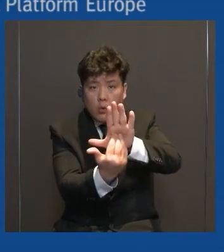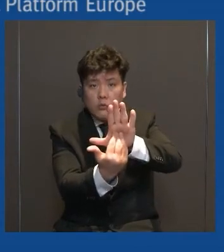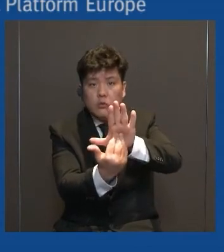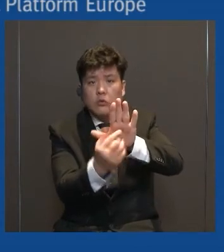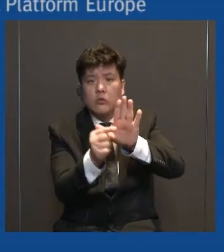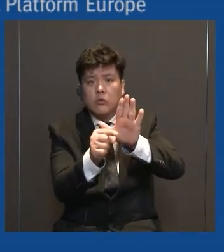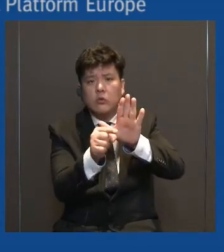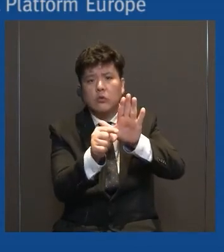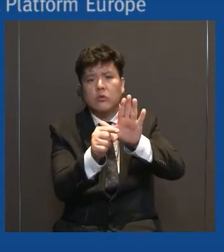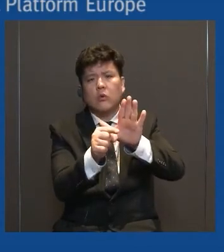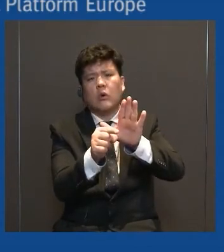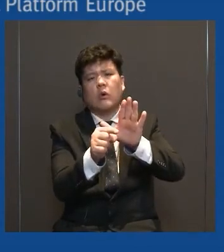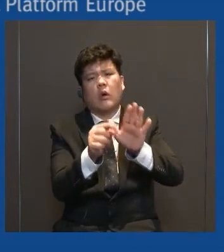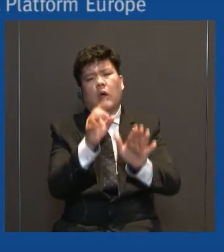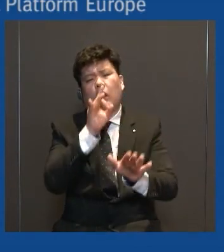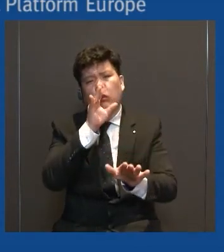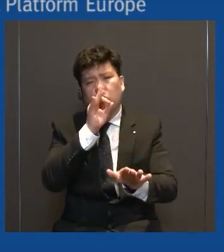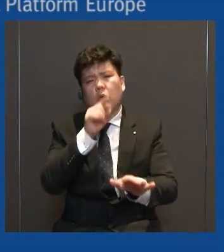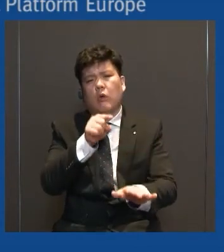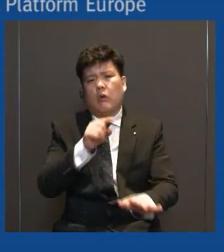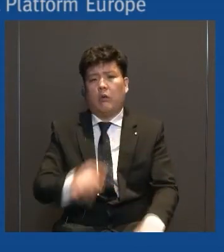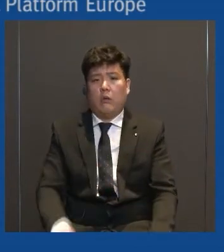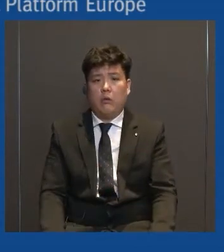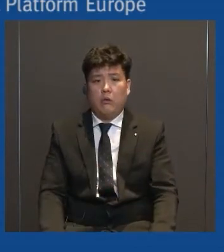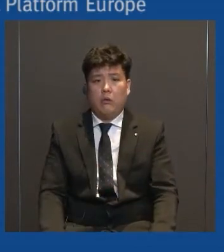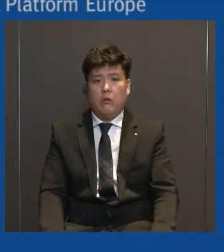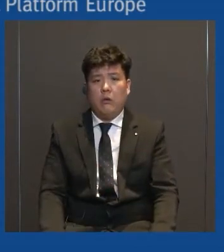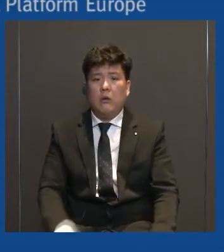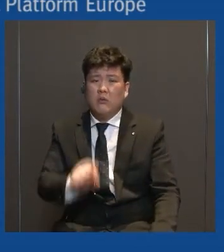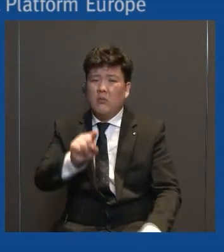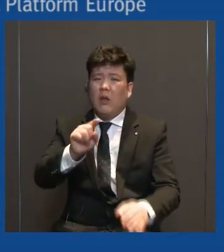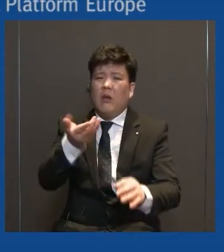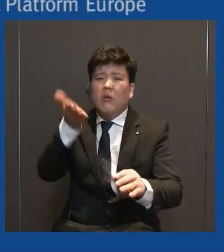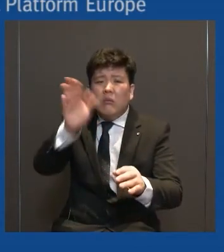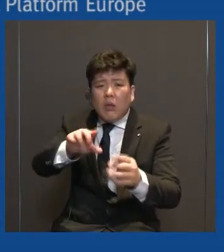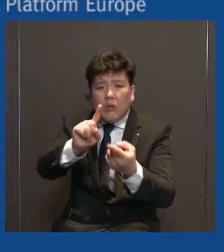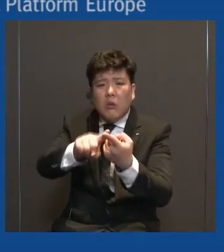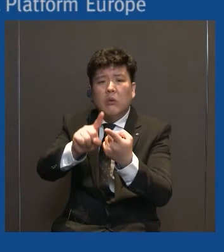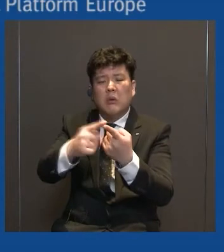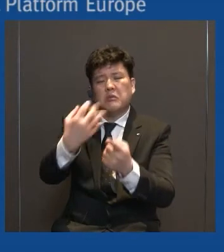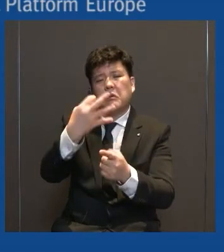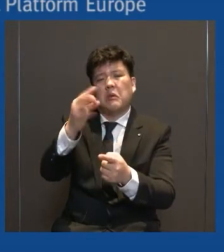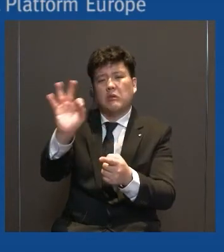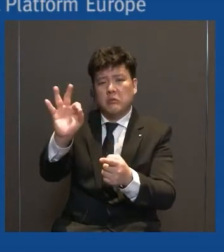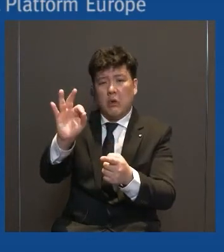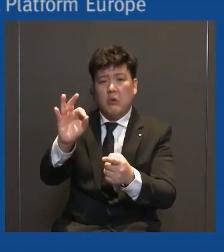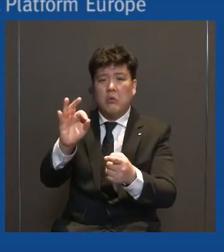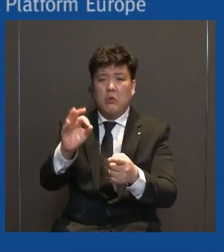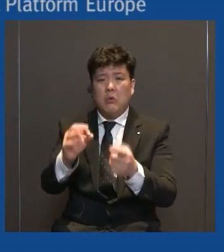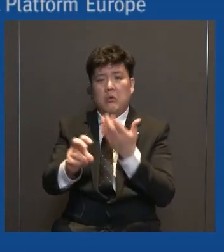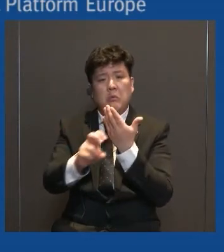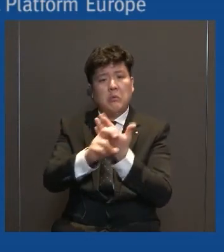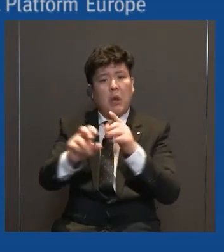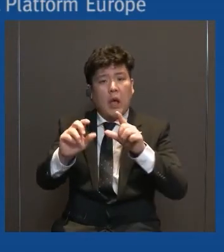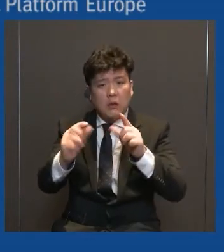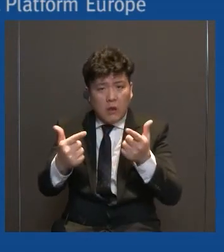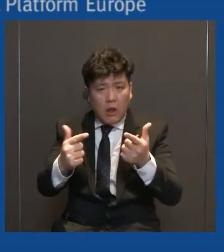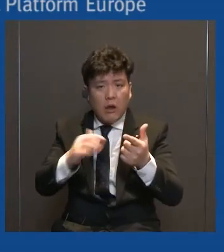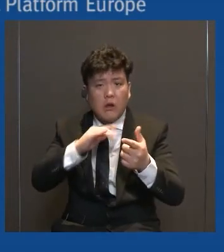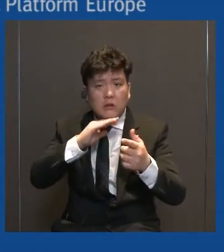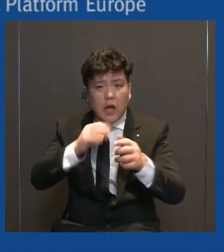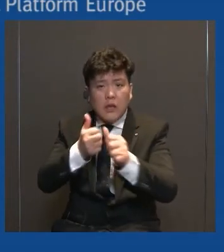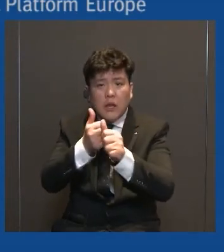against the law. So ageism does not only drive such practices, it also obscures our collective ability to perceive